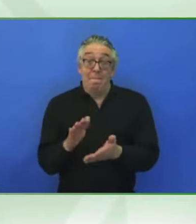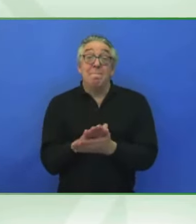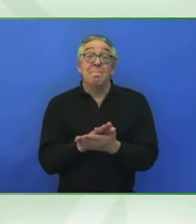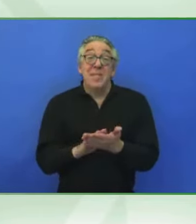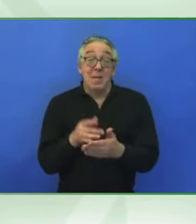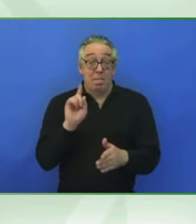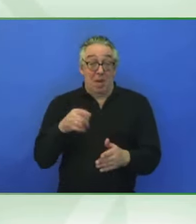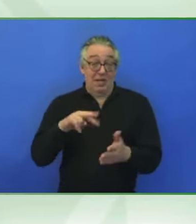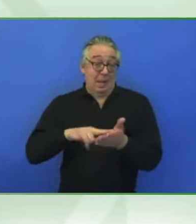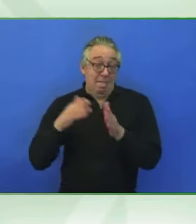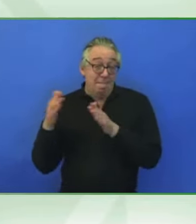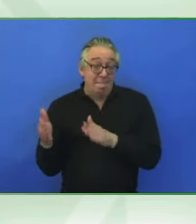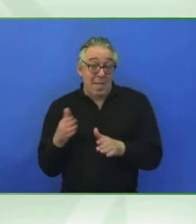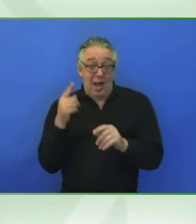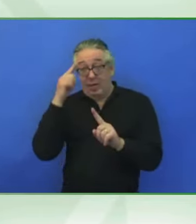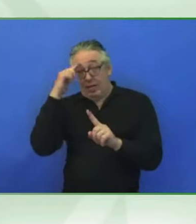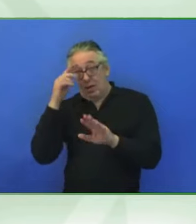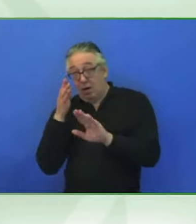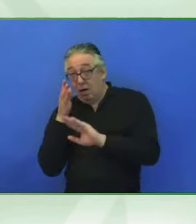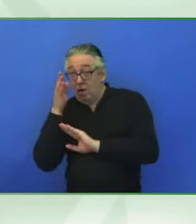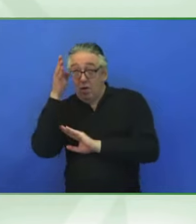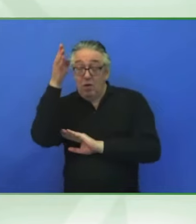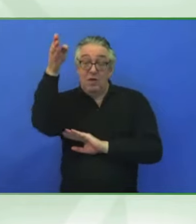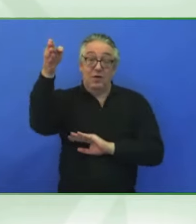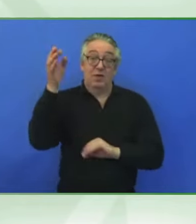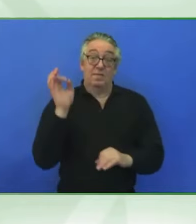Anything you'd like to add?